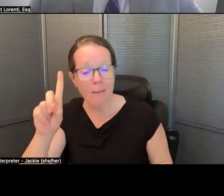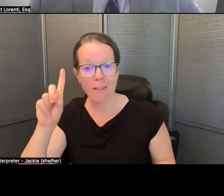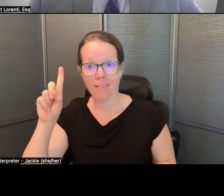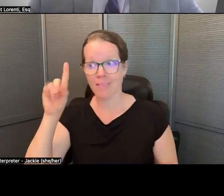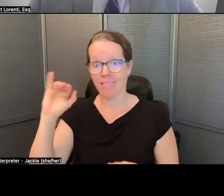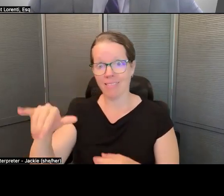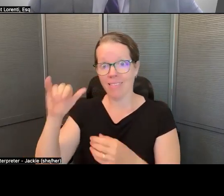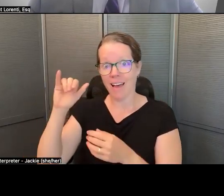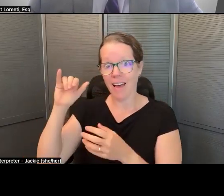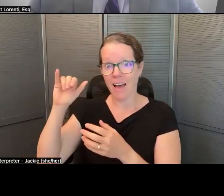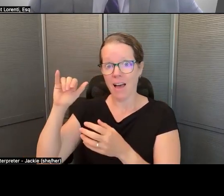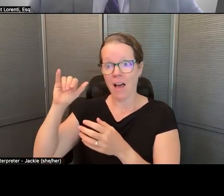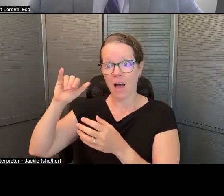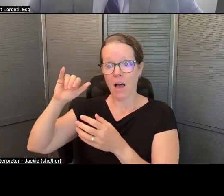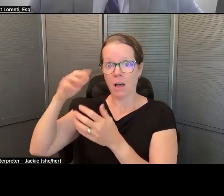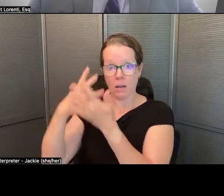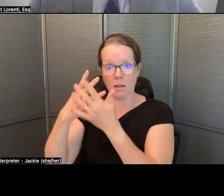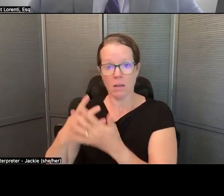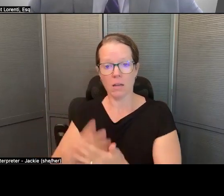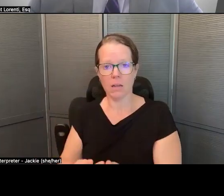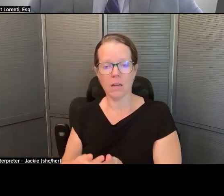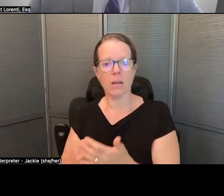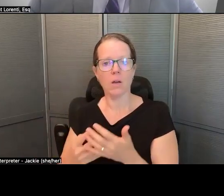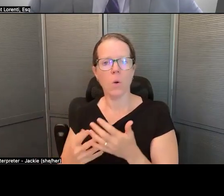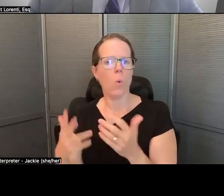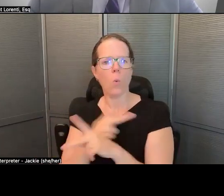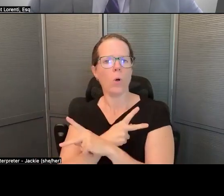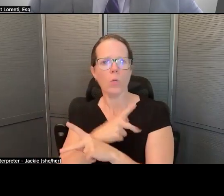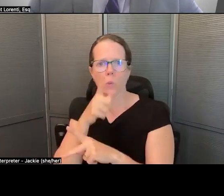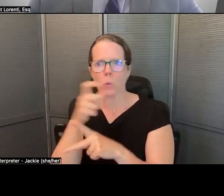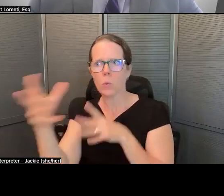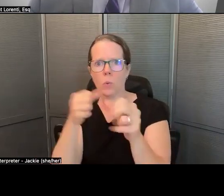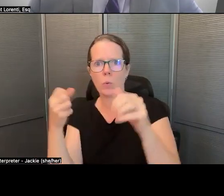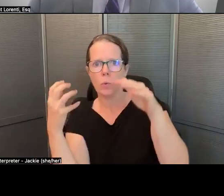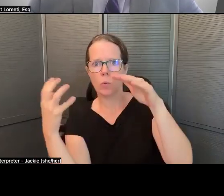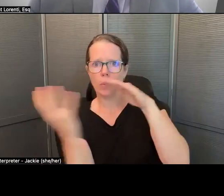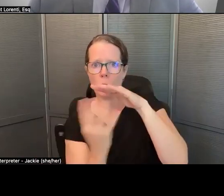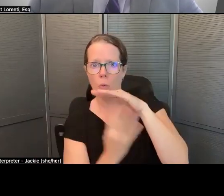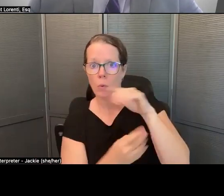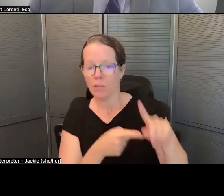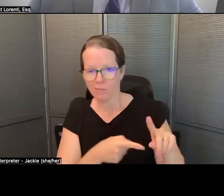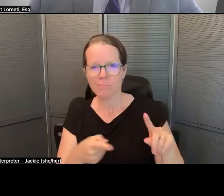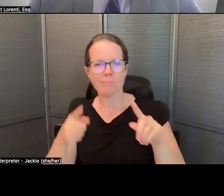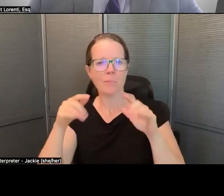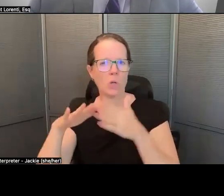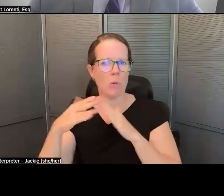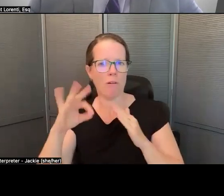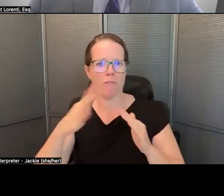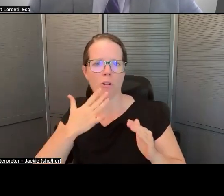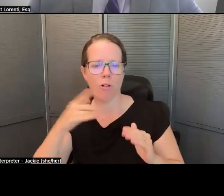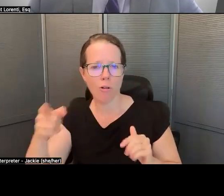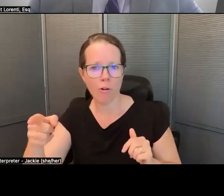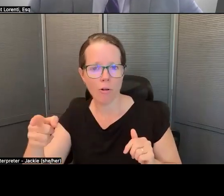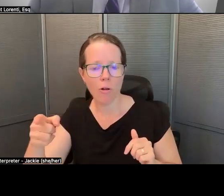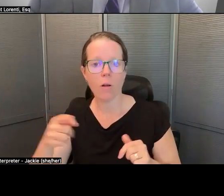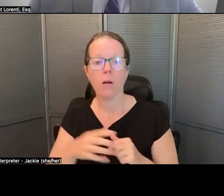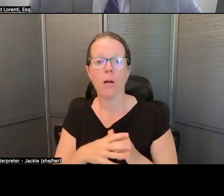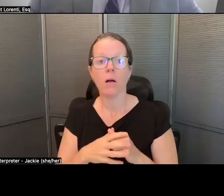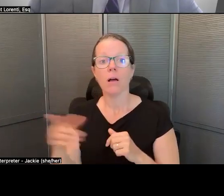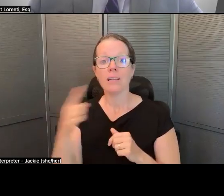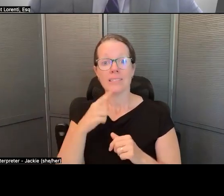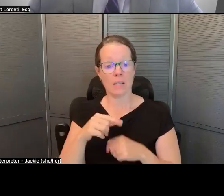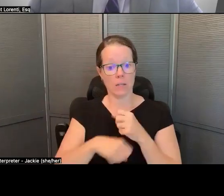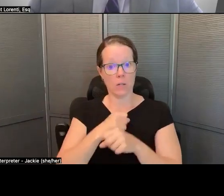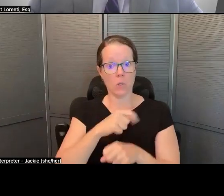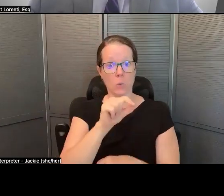incarceration rate continues to fall on communities of color. They noted that between 2017 and 2021, while the white